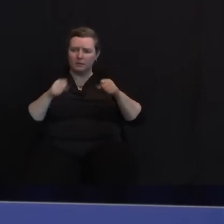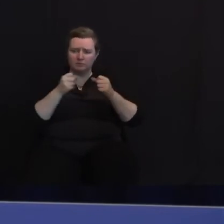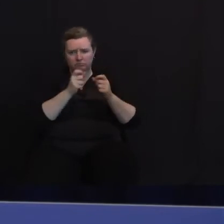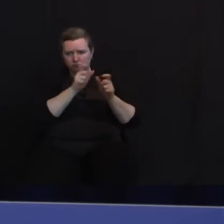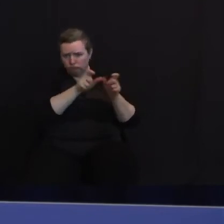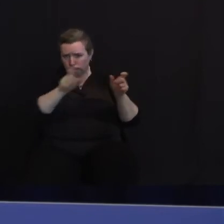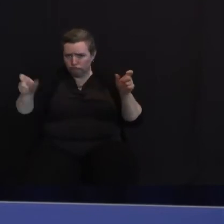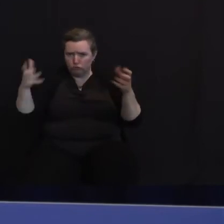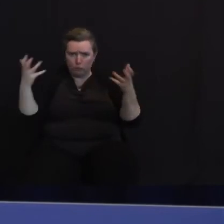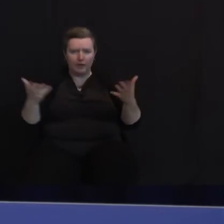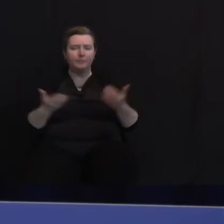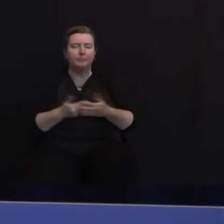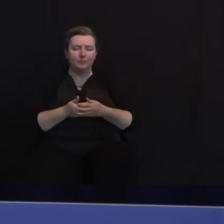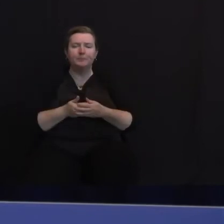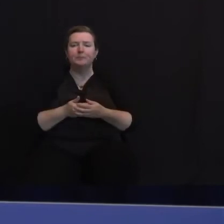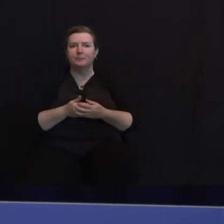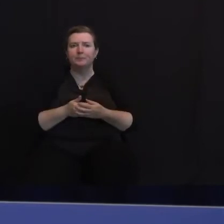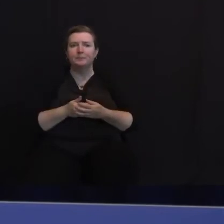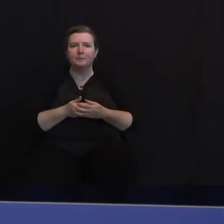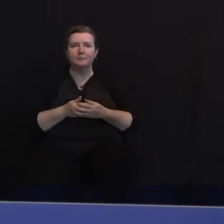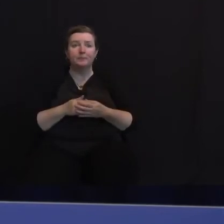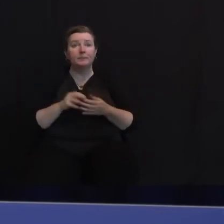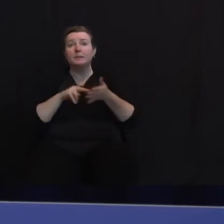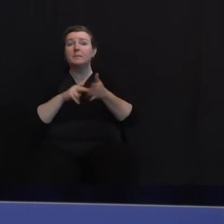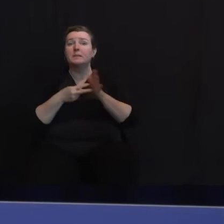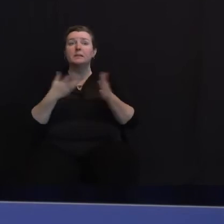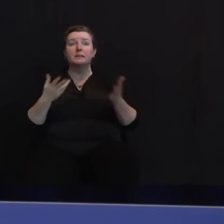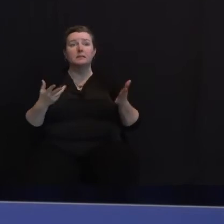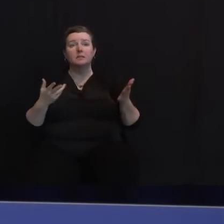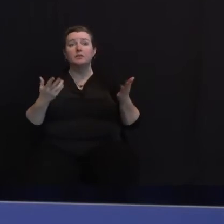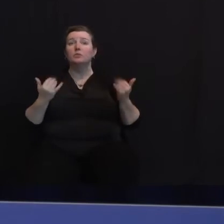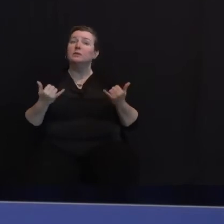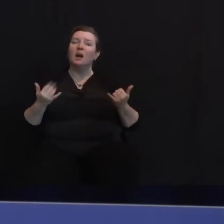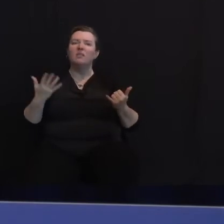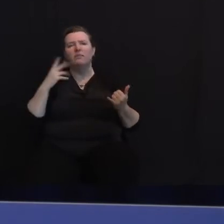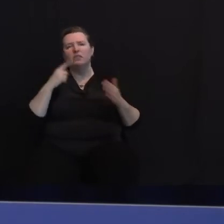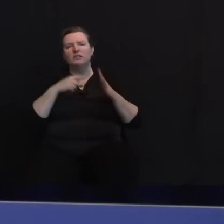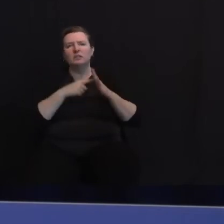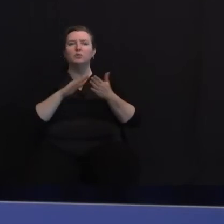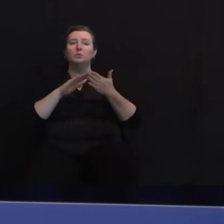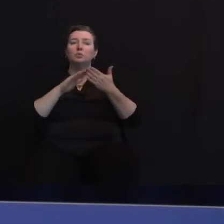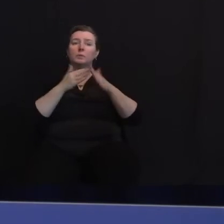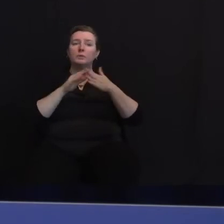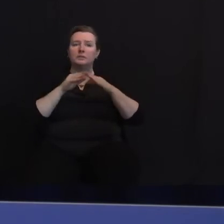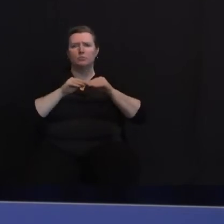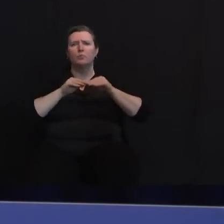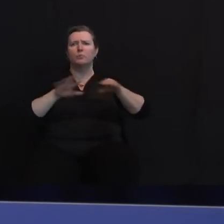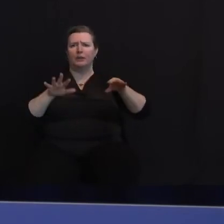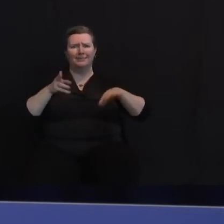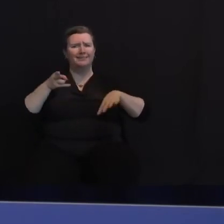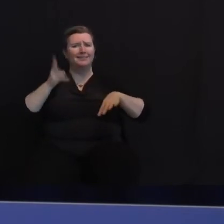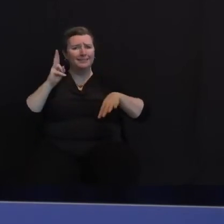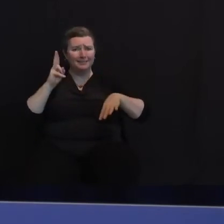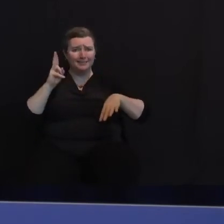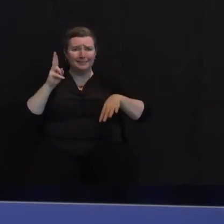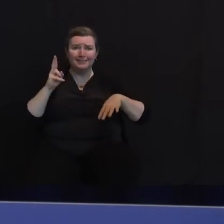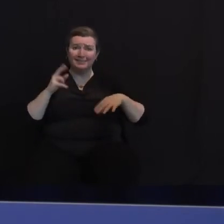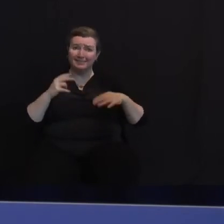daily that community spread remains high. On Monday, Congresswoman Bonnie